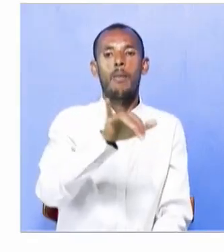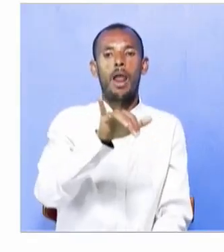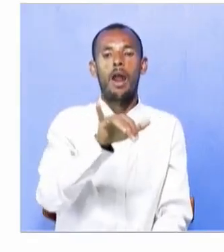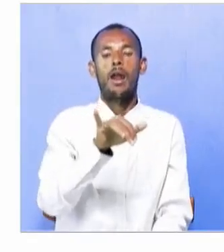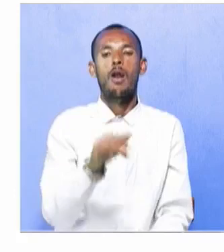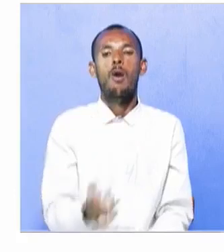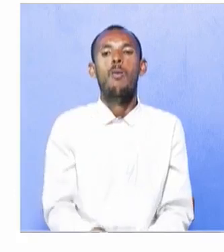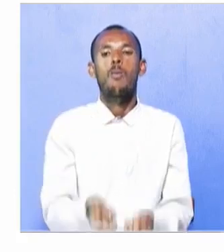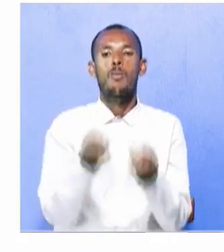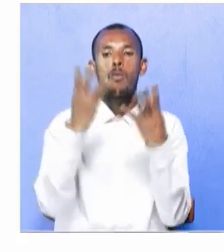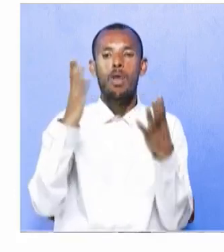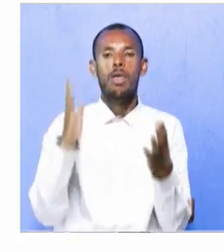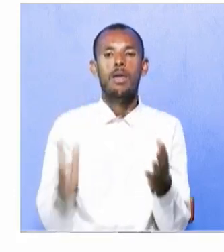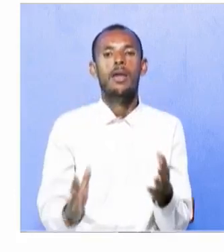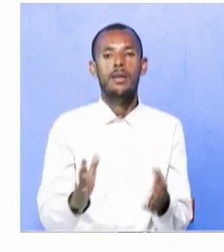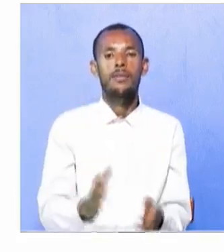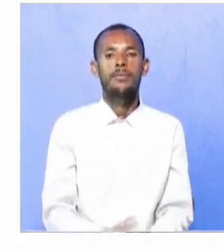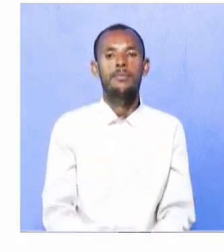polygons.